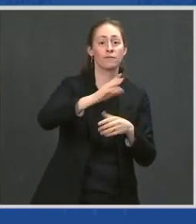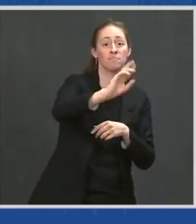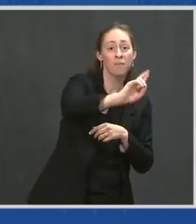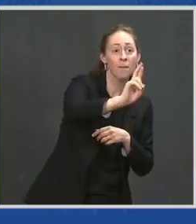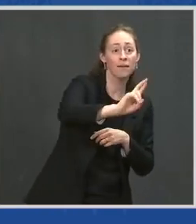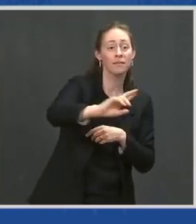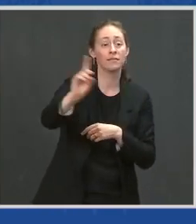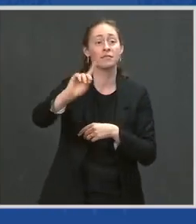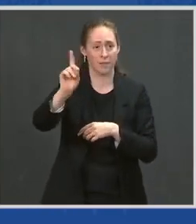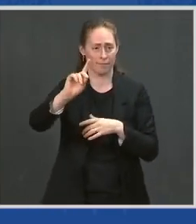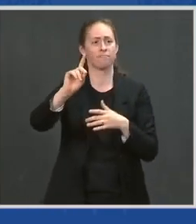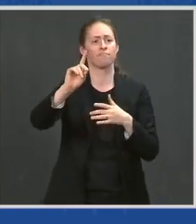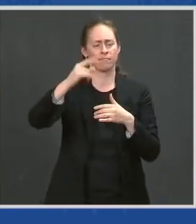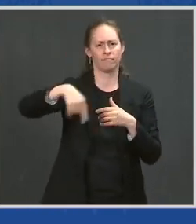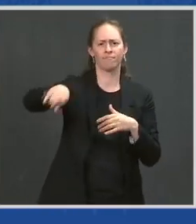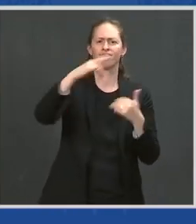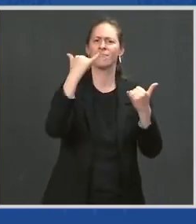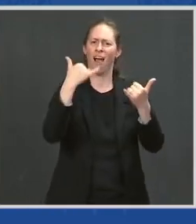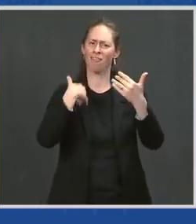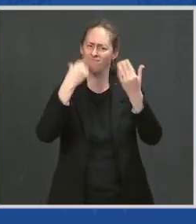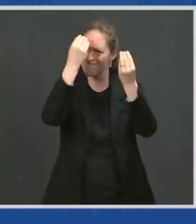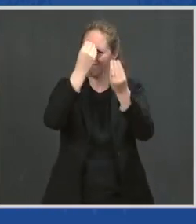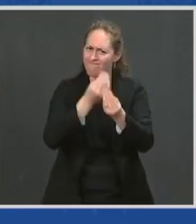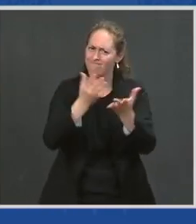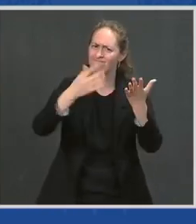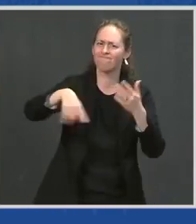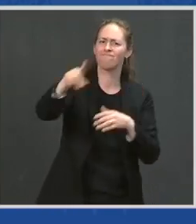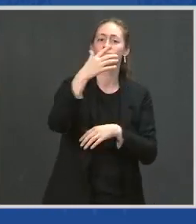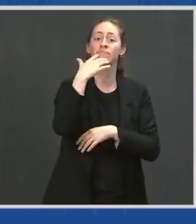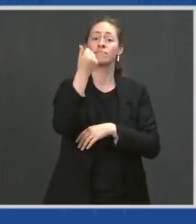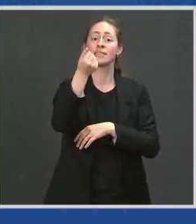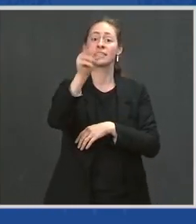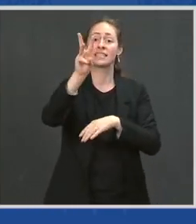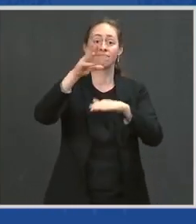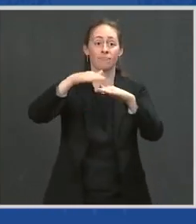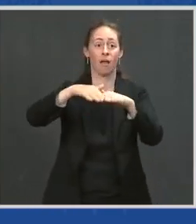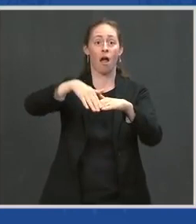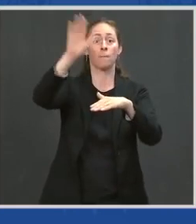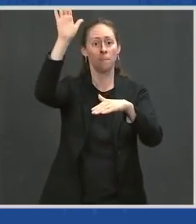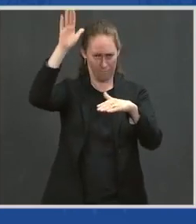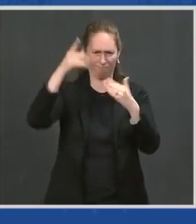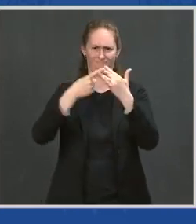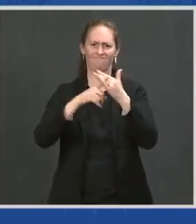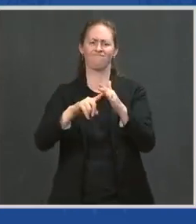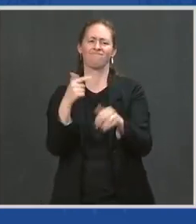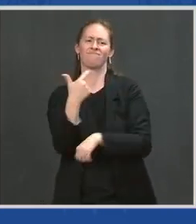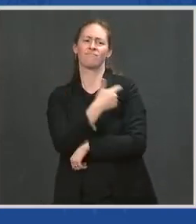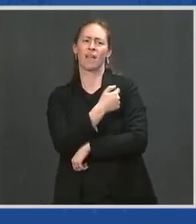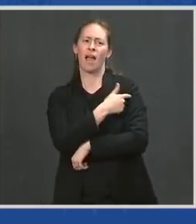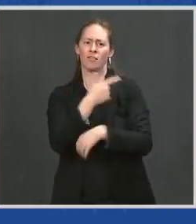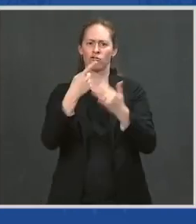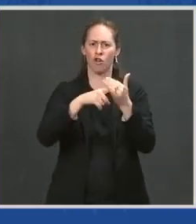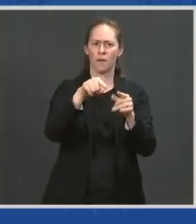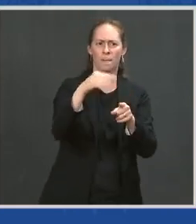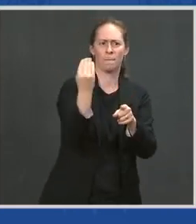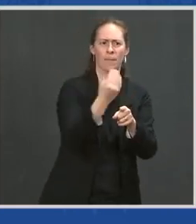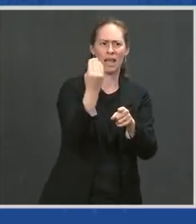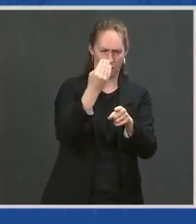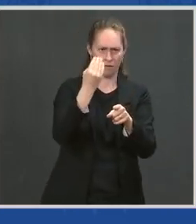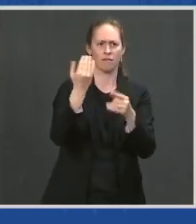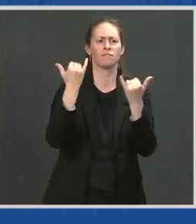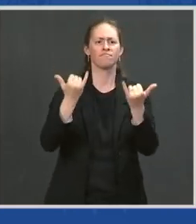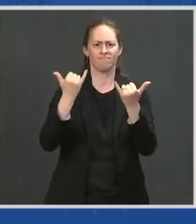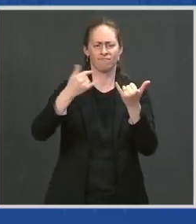16 will be eligible to get vaccinated. The first 3 months of our vaccination program focused on